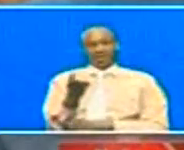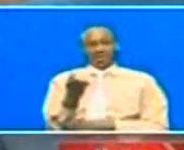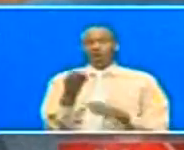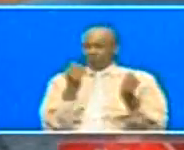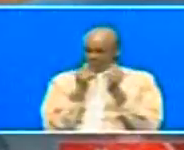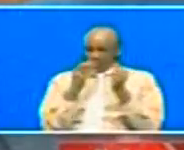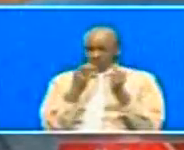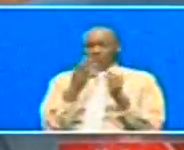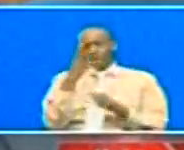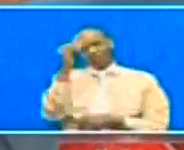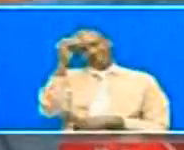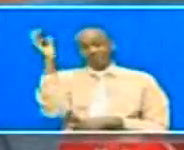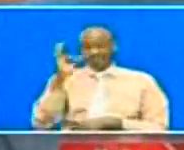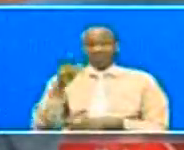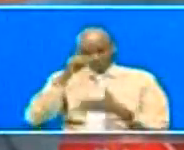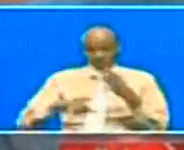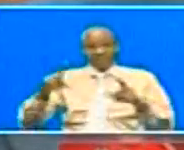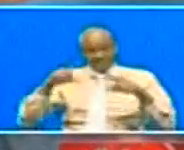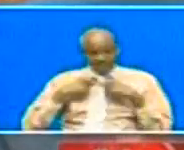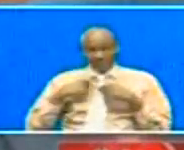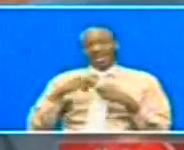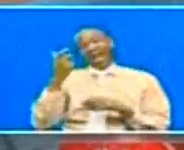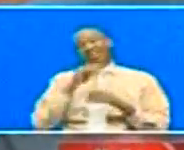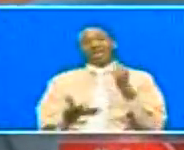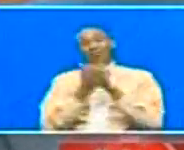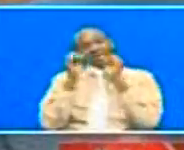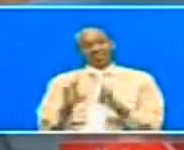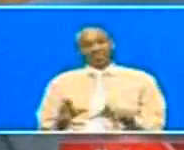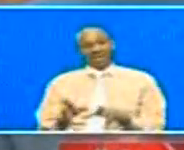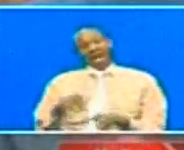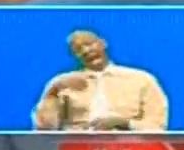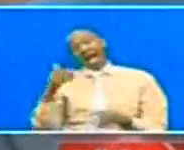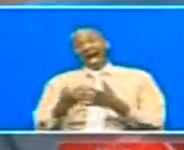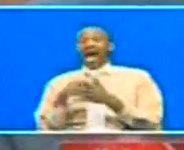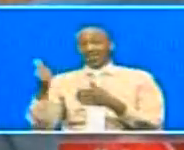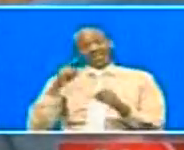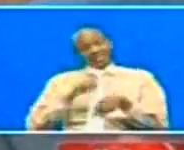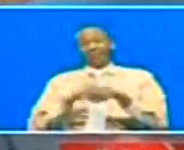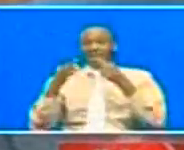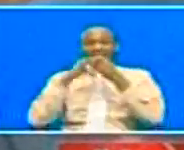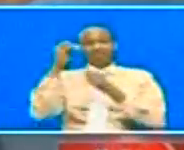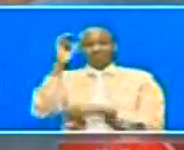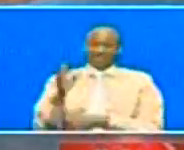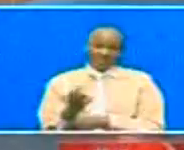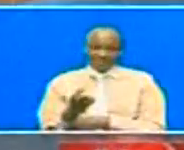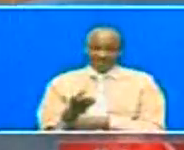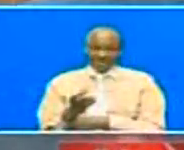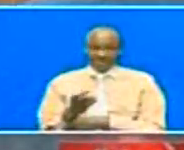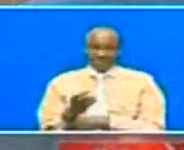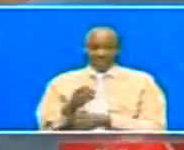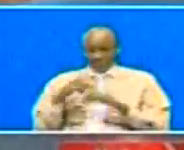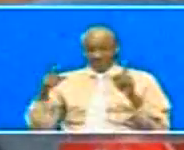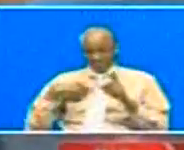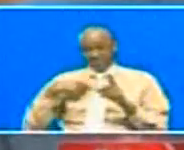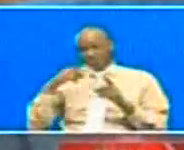40% of what they tell me sometimes is useless. In fact, sometimes 80%. Then I